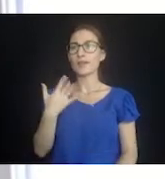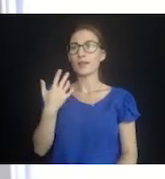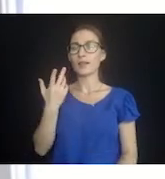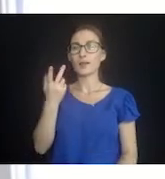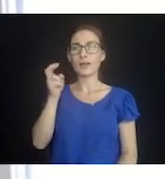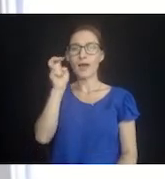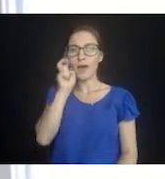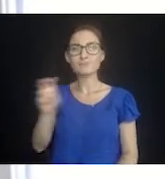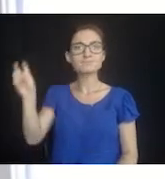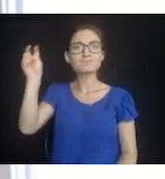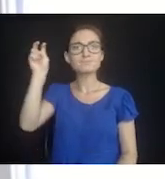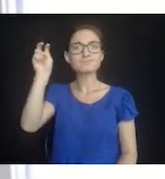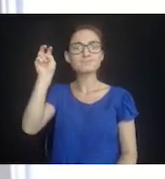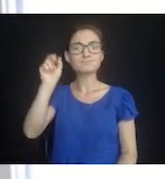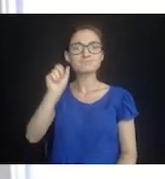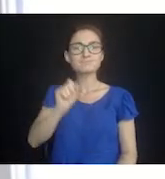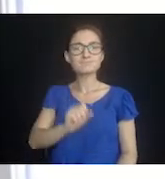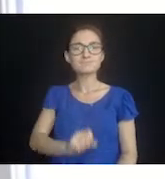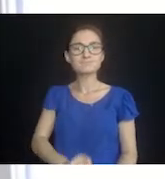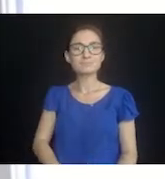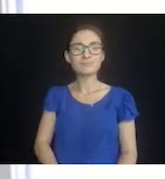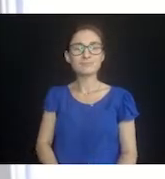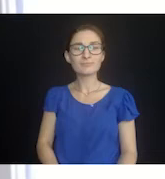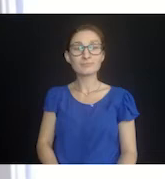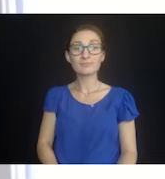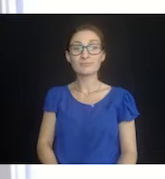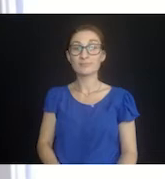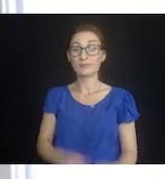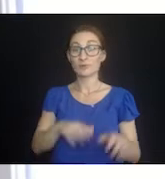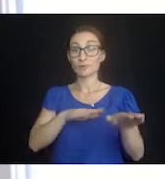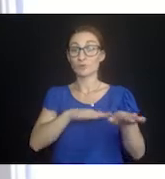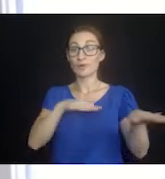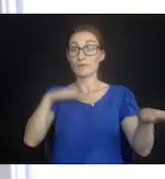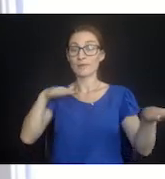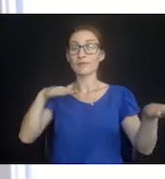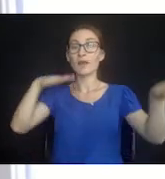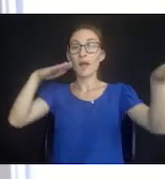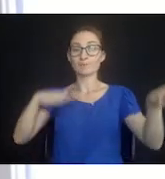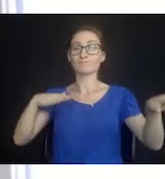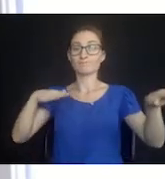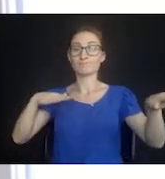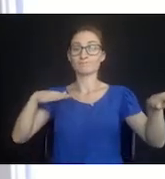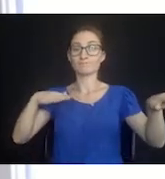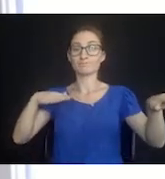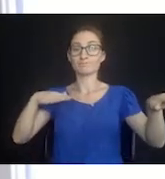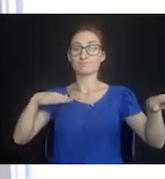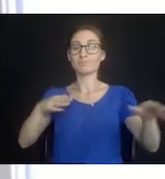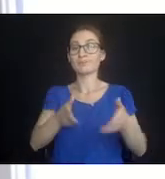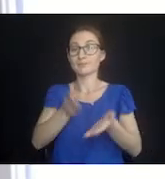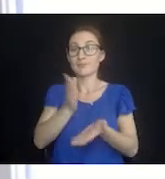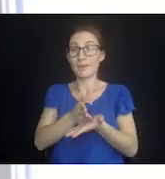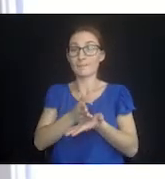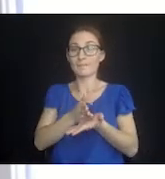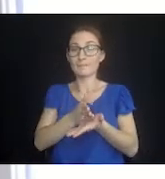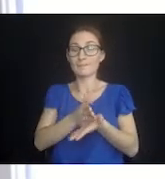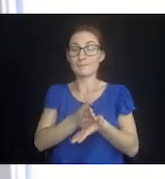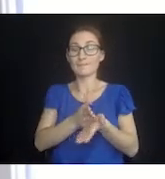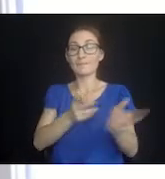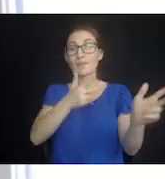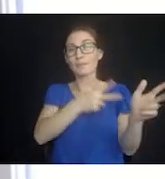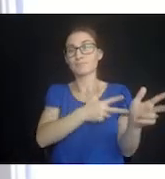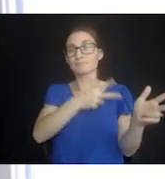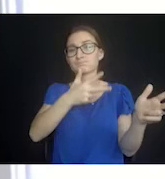ocean, and I started to kind of get a natural high. And the traffic eventually